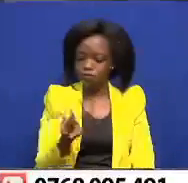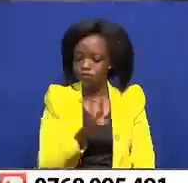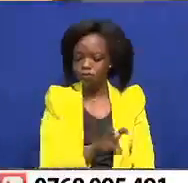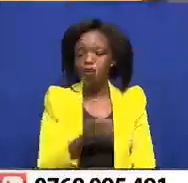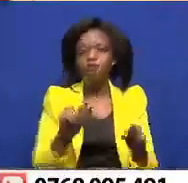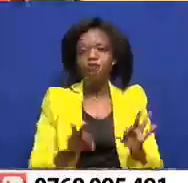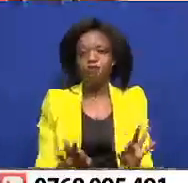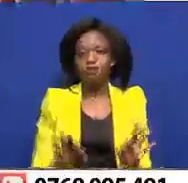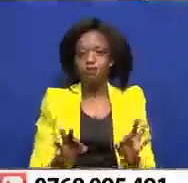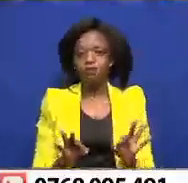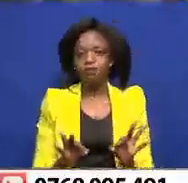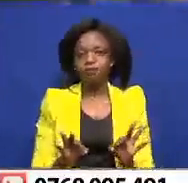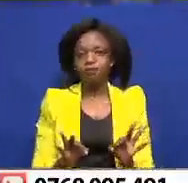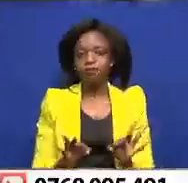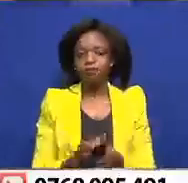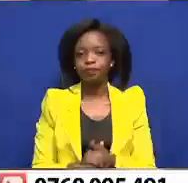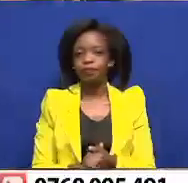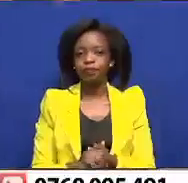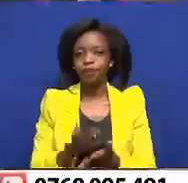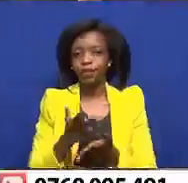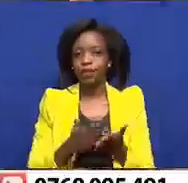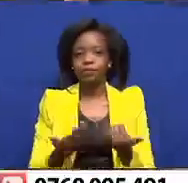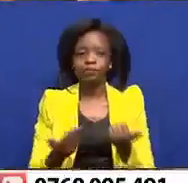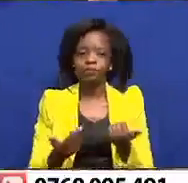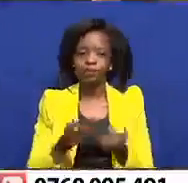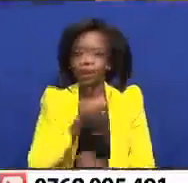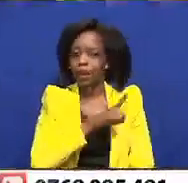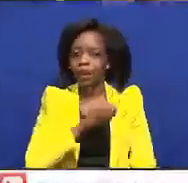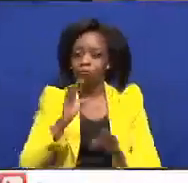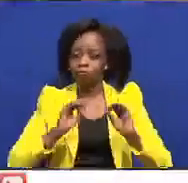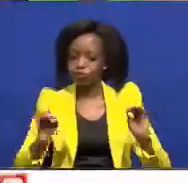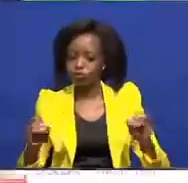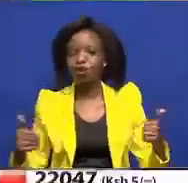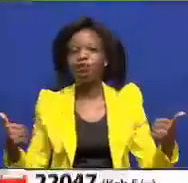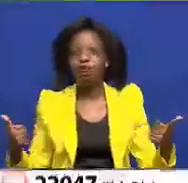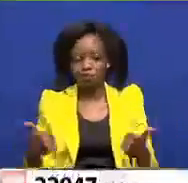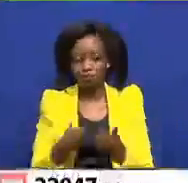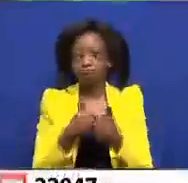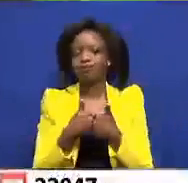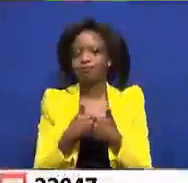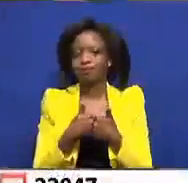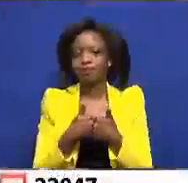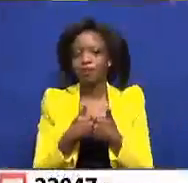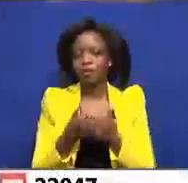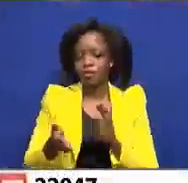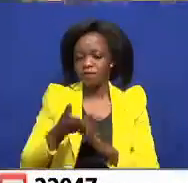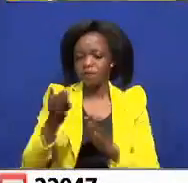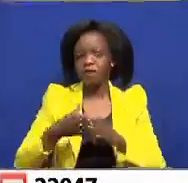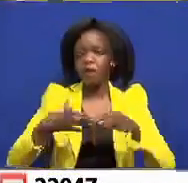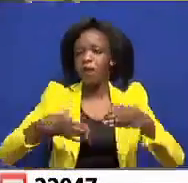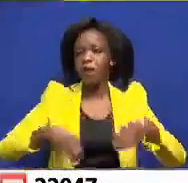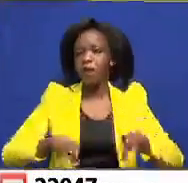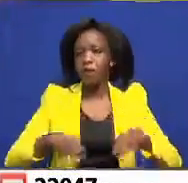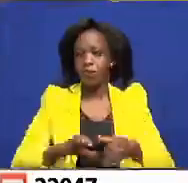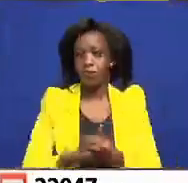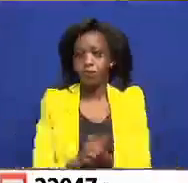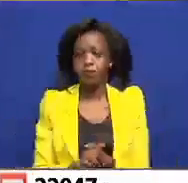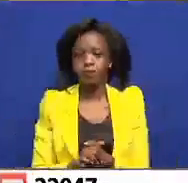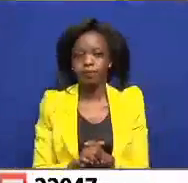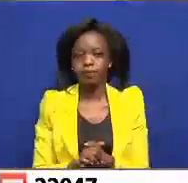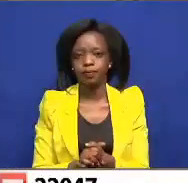anafaa across nayo. Some unlucky pedestrians end up being knocked down by speeding motorists.